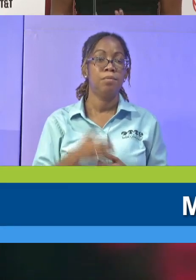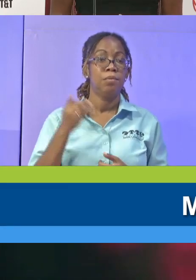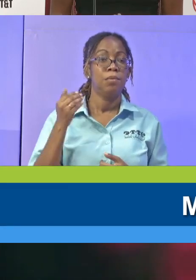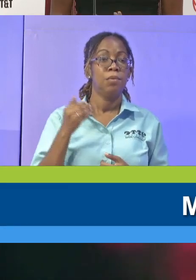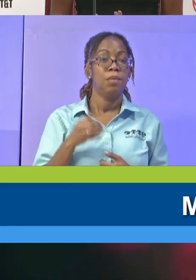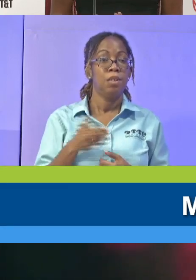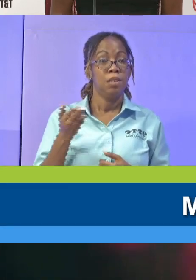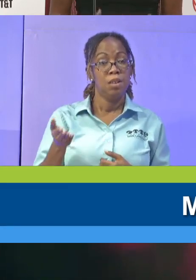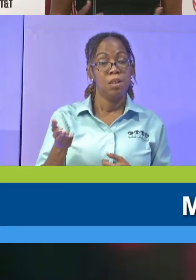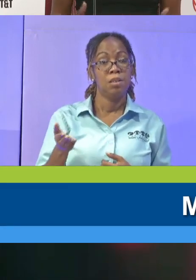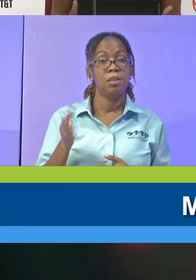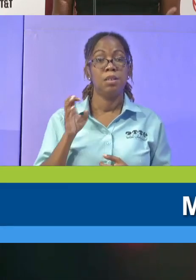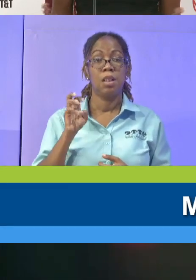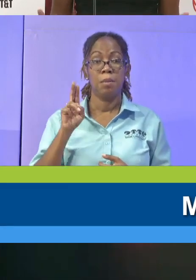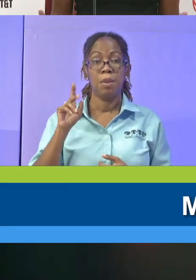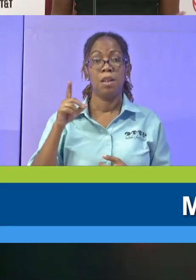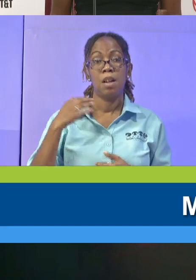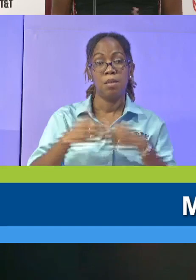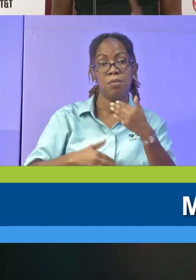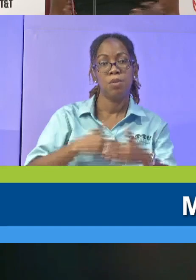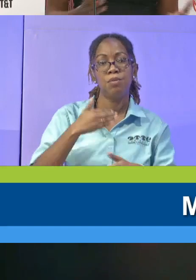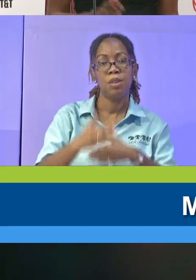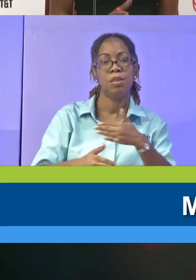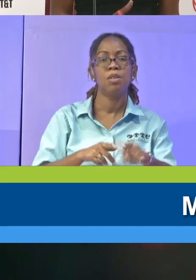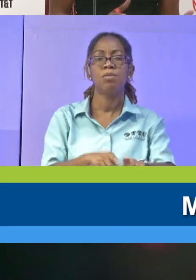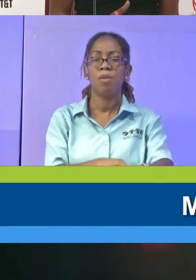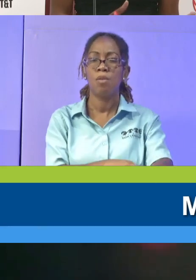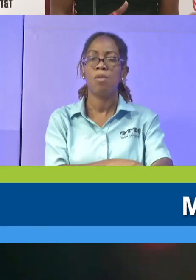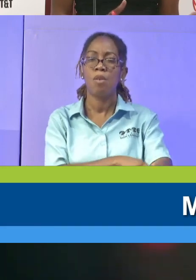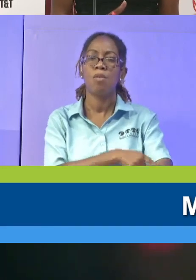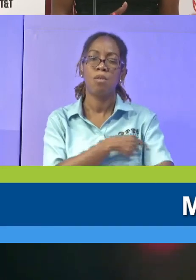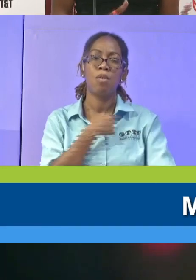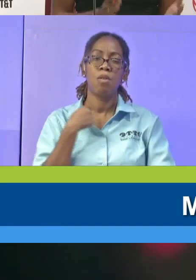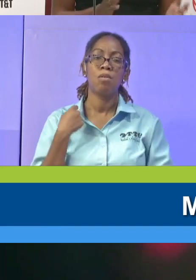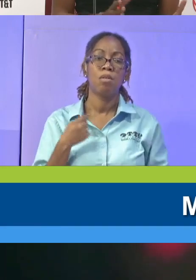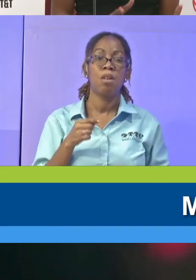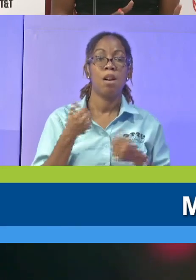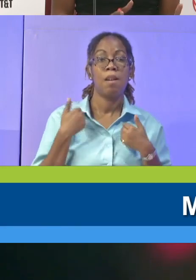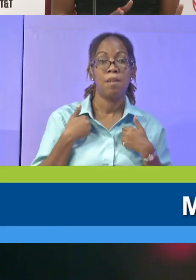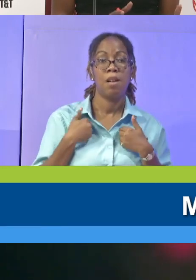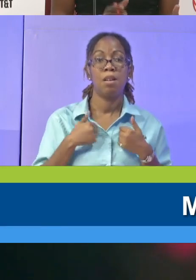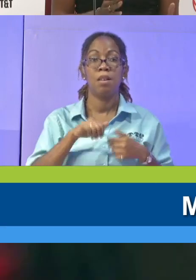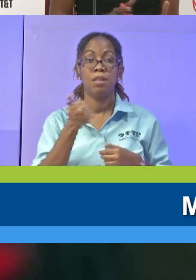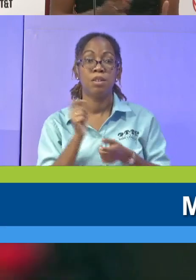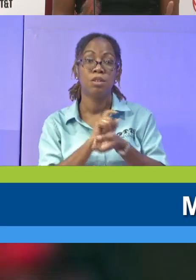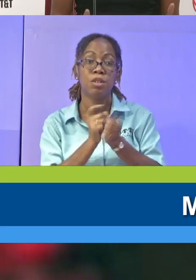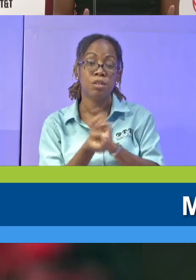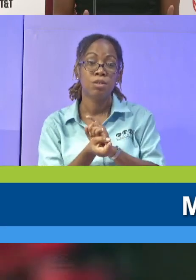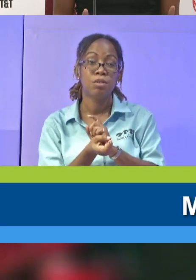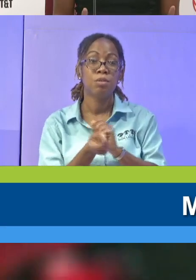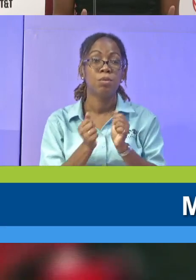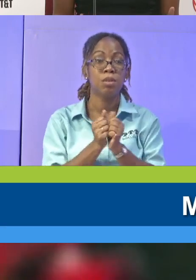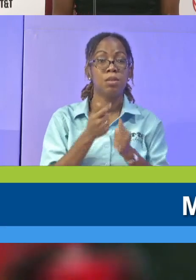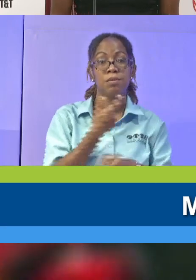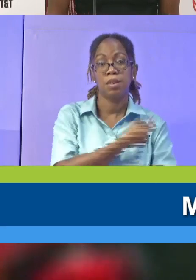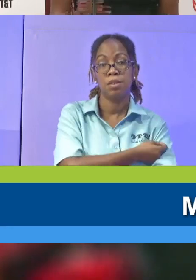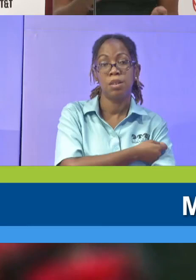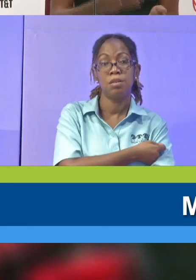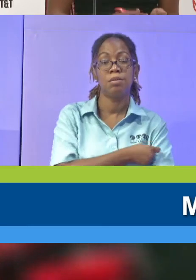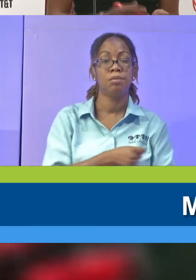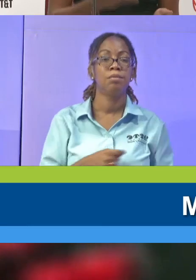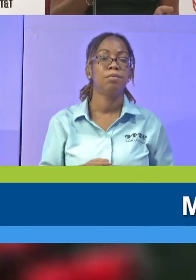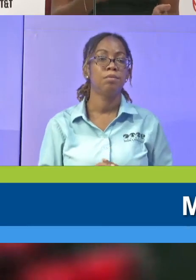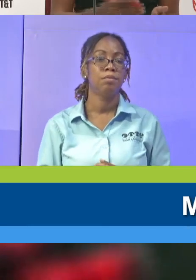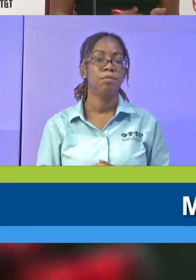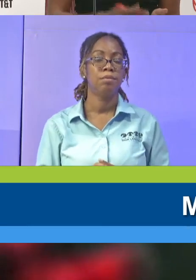the EUL process is a little longer, and any changes that happens to the vaccines that's shared with WHO,